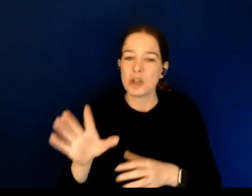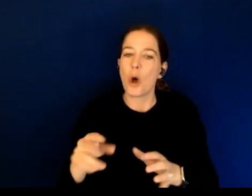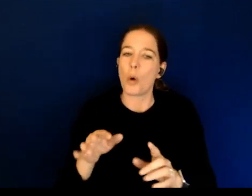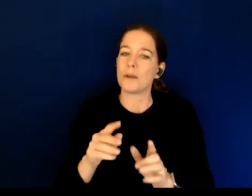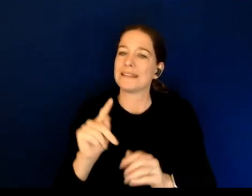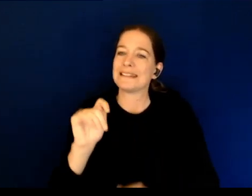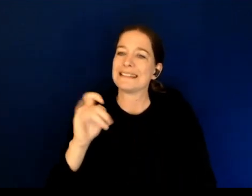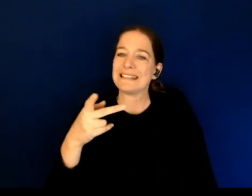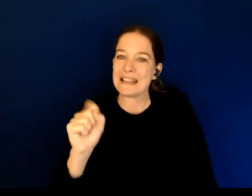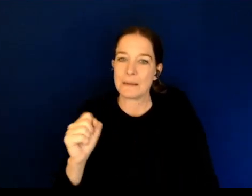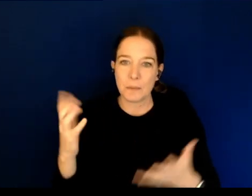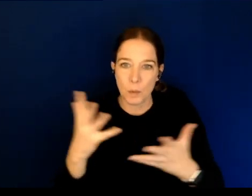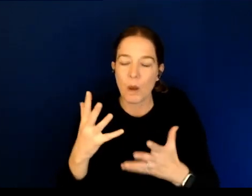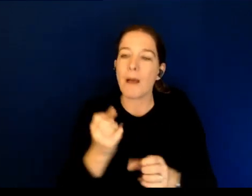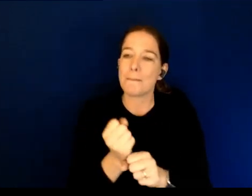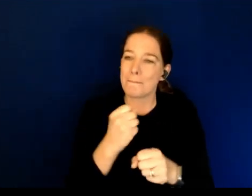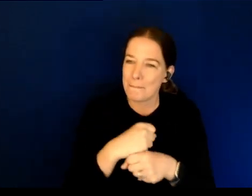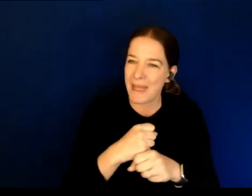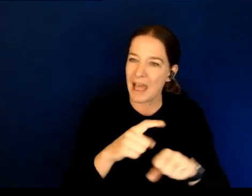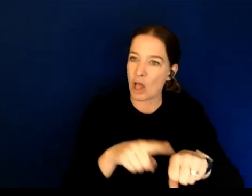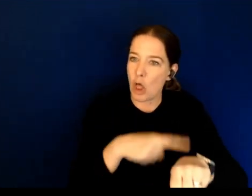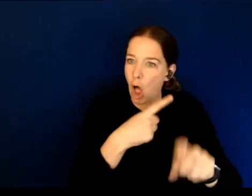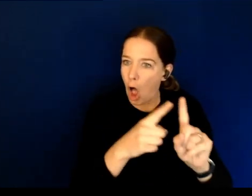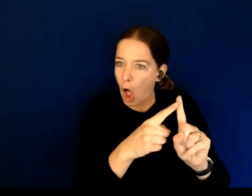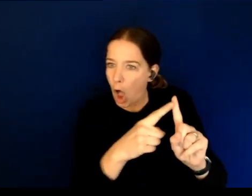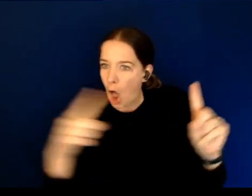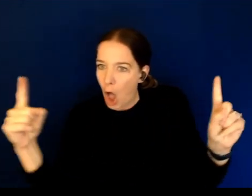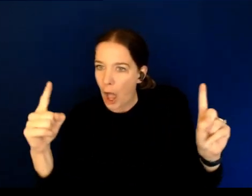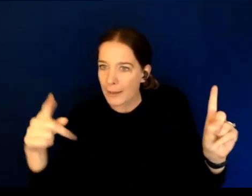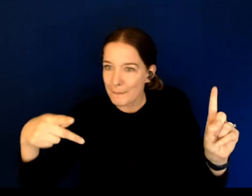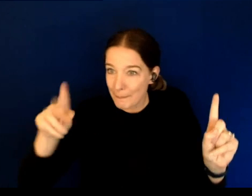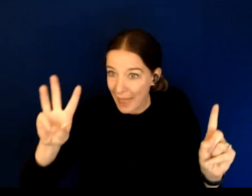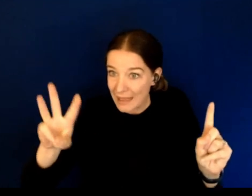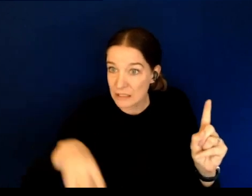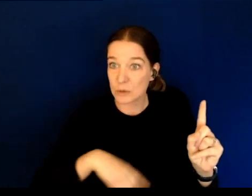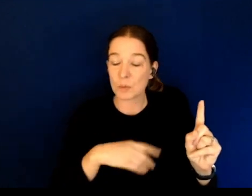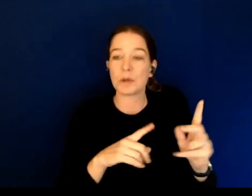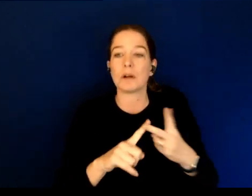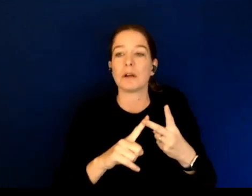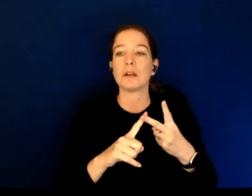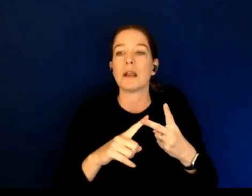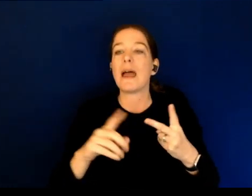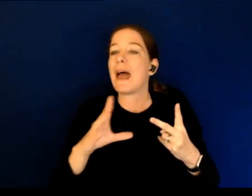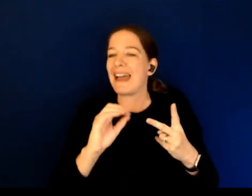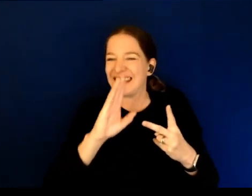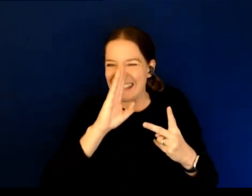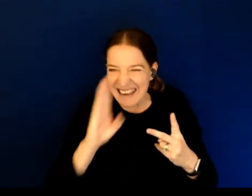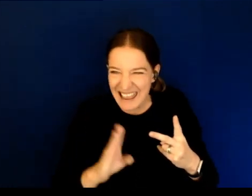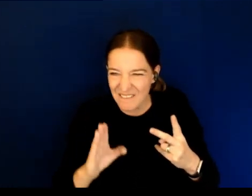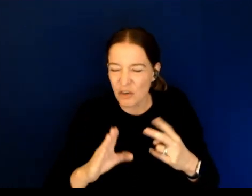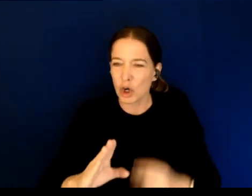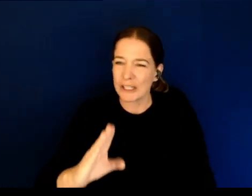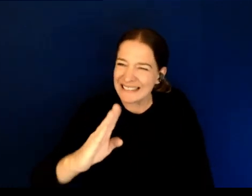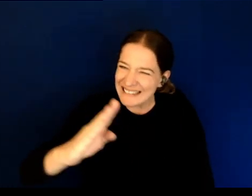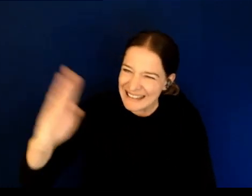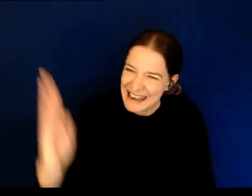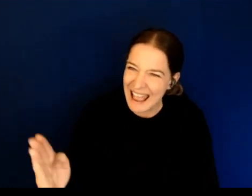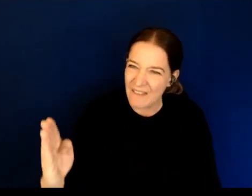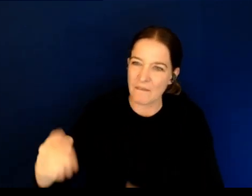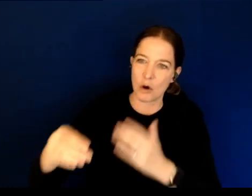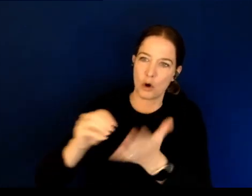passphrase. Protect it from being stolen and never, never write your password